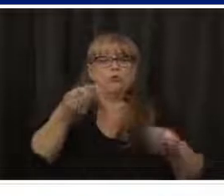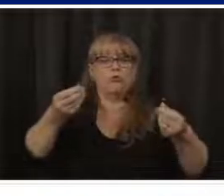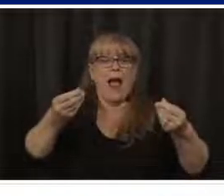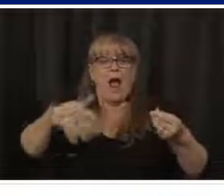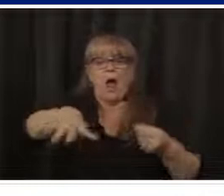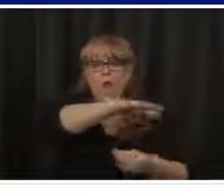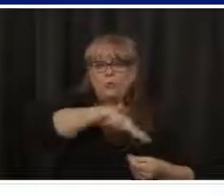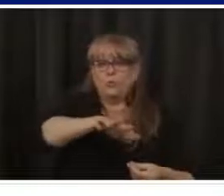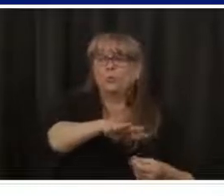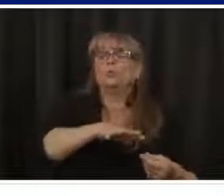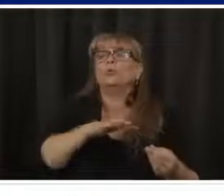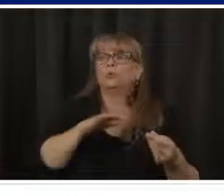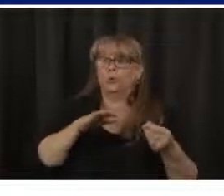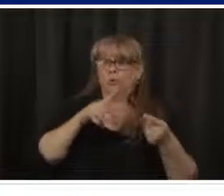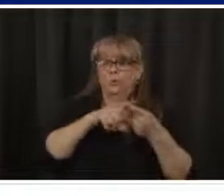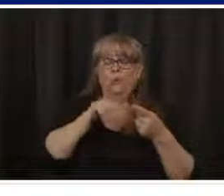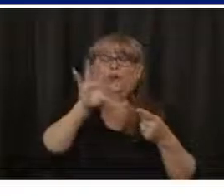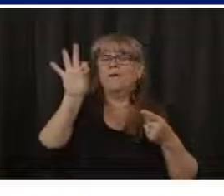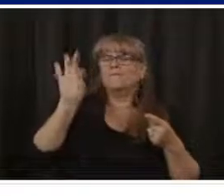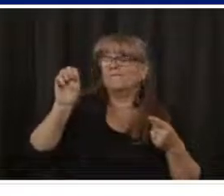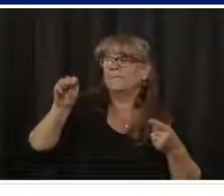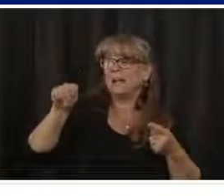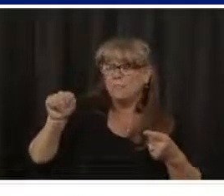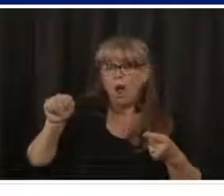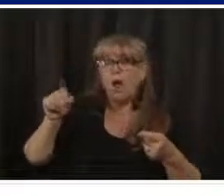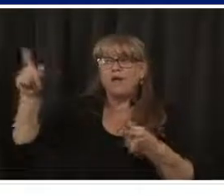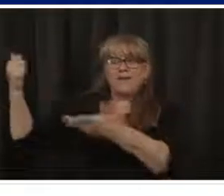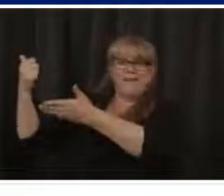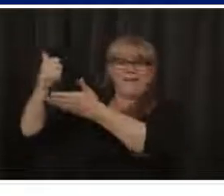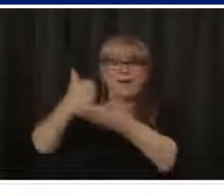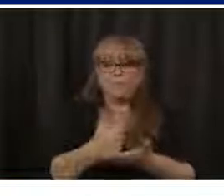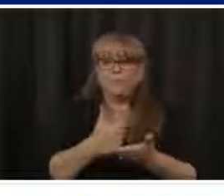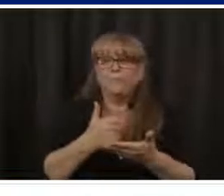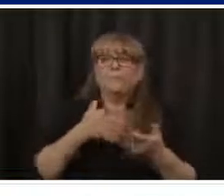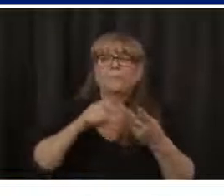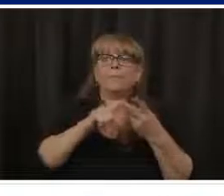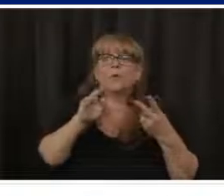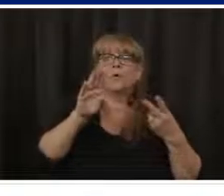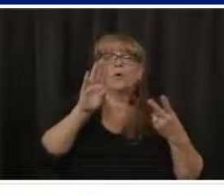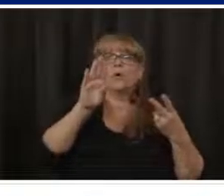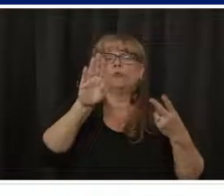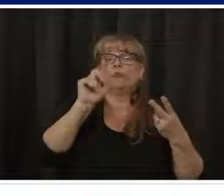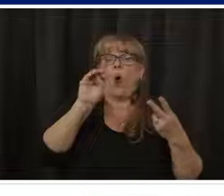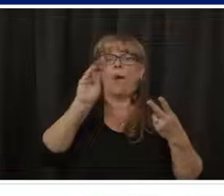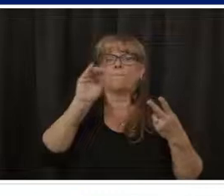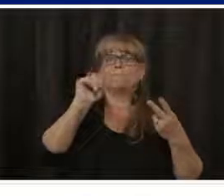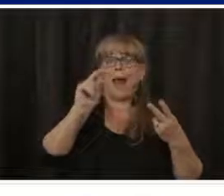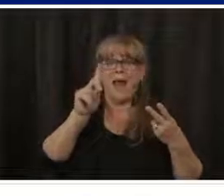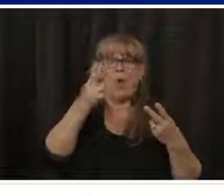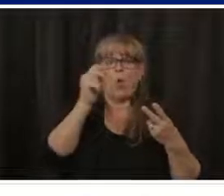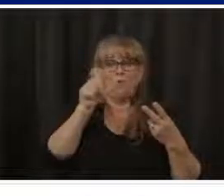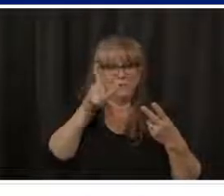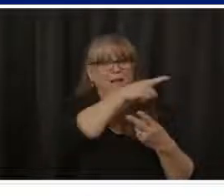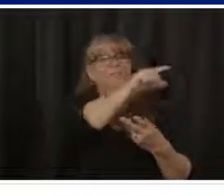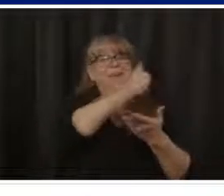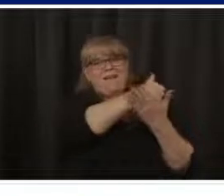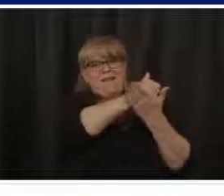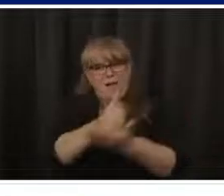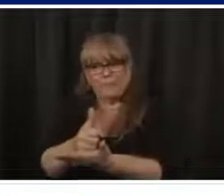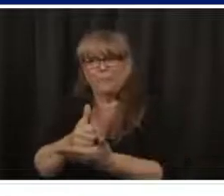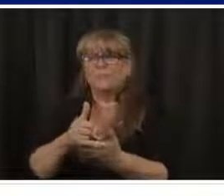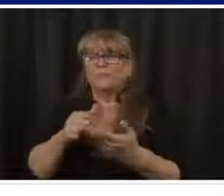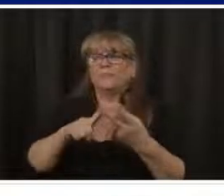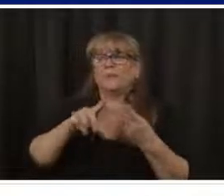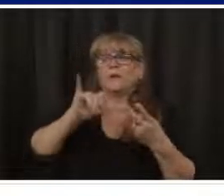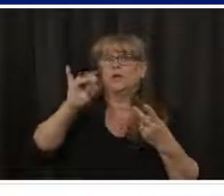Broadmoor World Arena site. And of course, as Dr. Herlihy mentioned, while the rates are lower in Jeffco and Boulder and Denver because